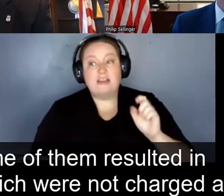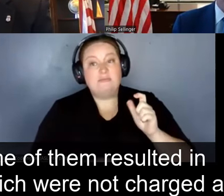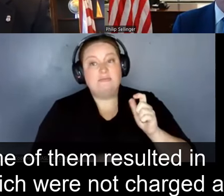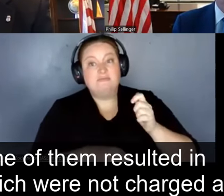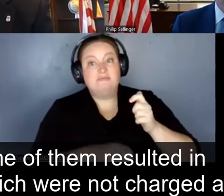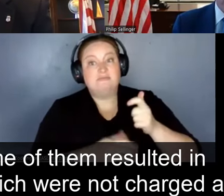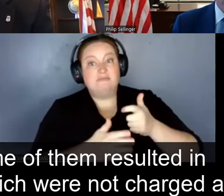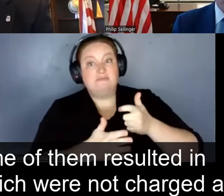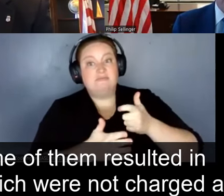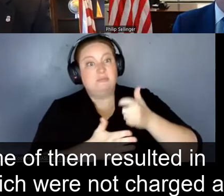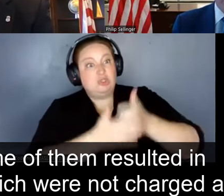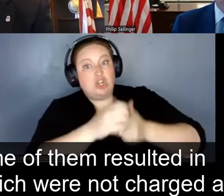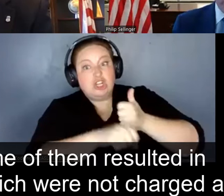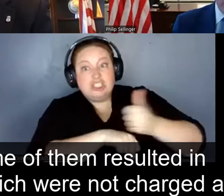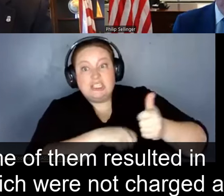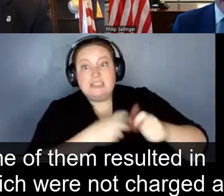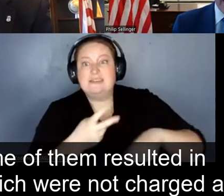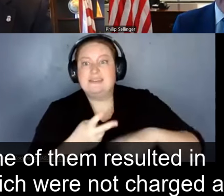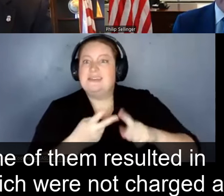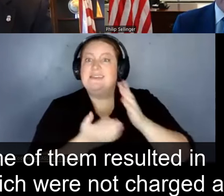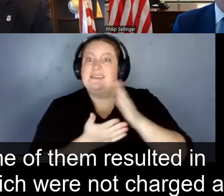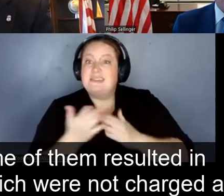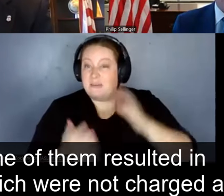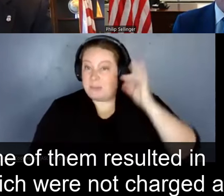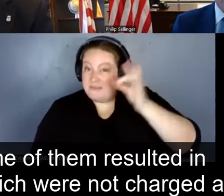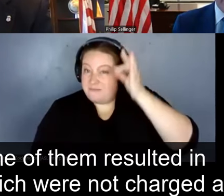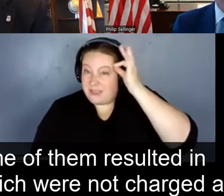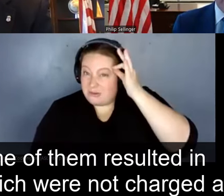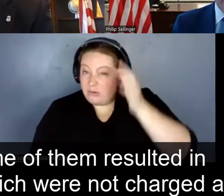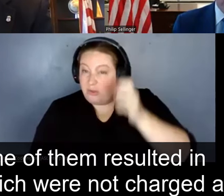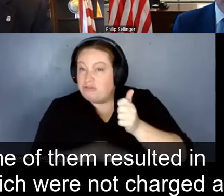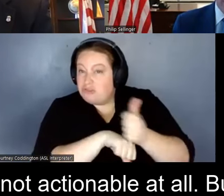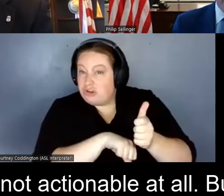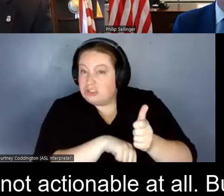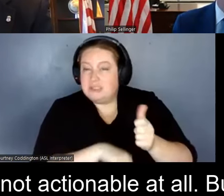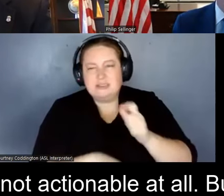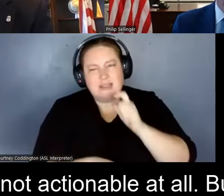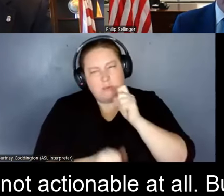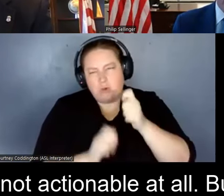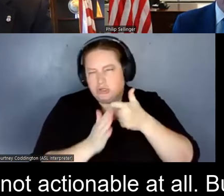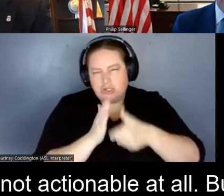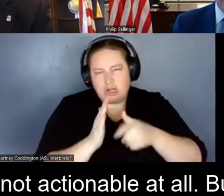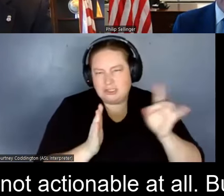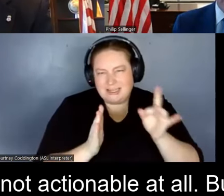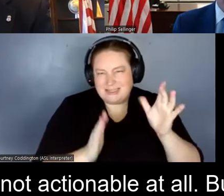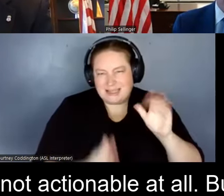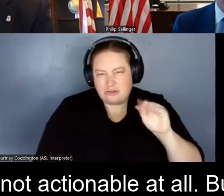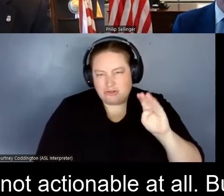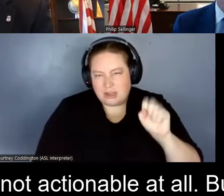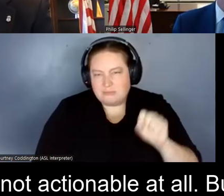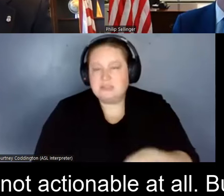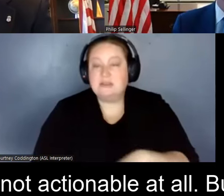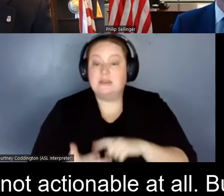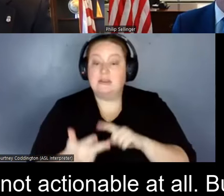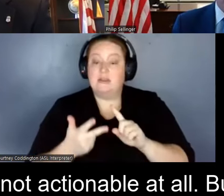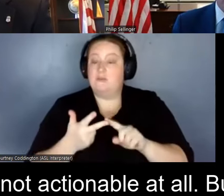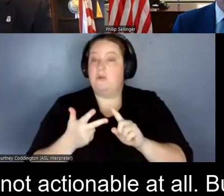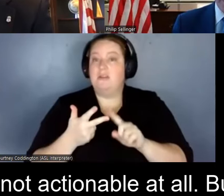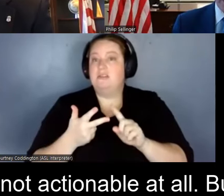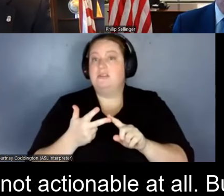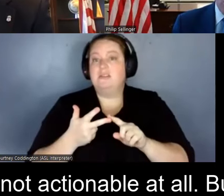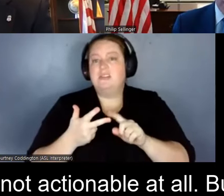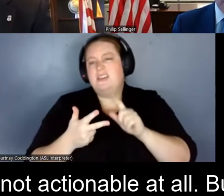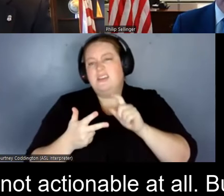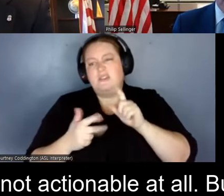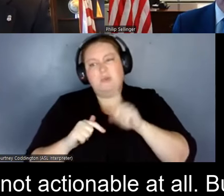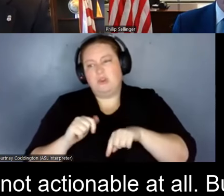in federal charges, which were not charged as hate crimes. And in one incident, it was not actionable